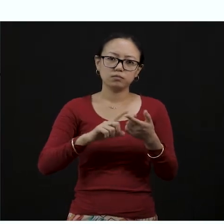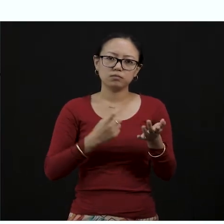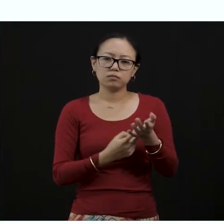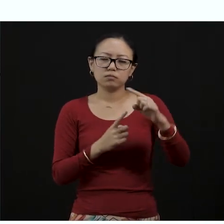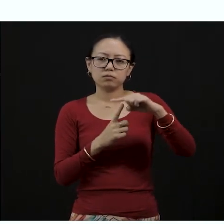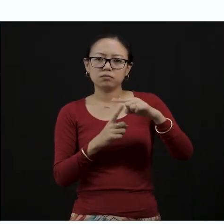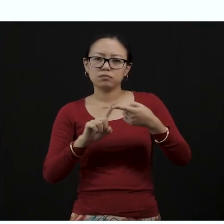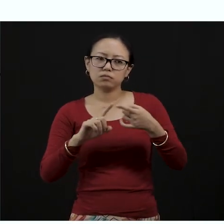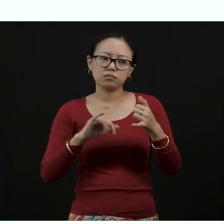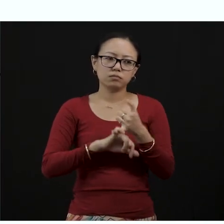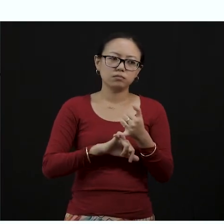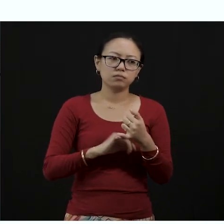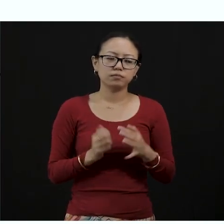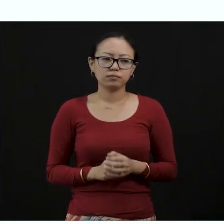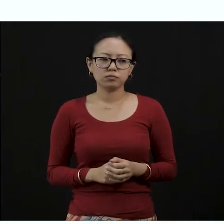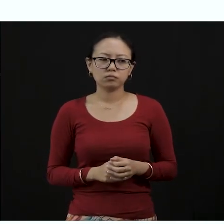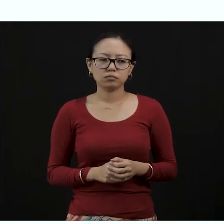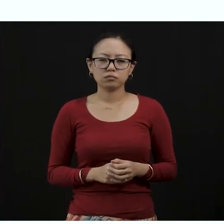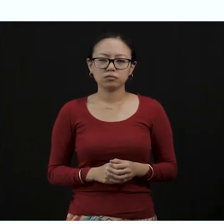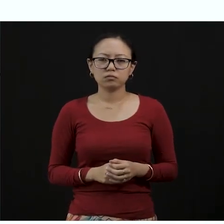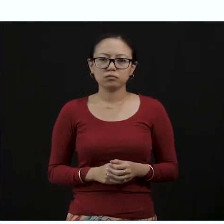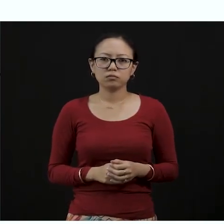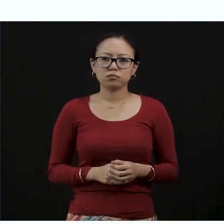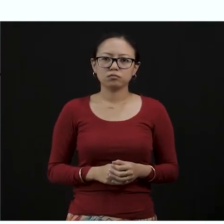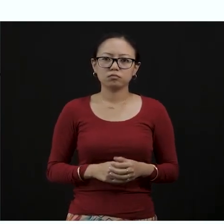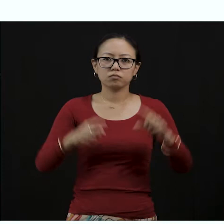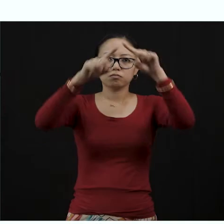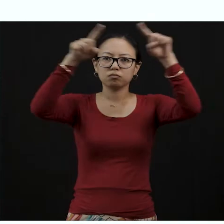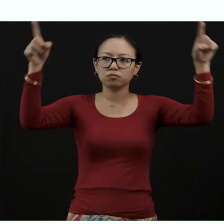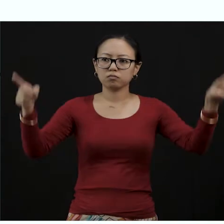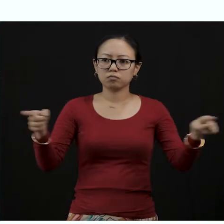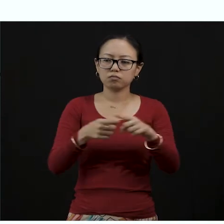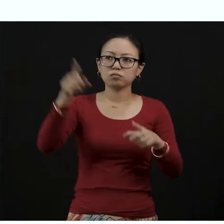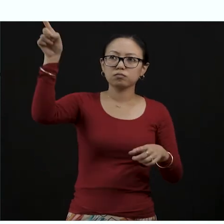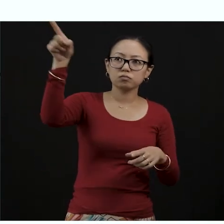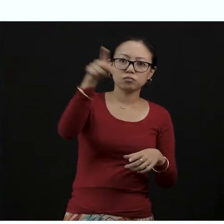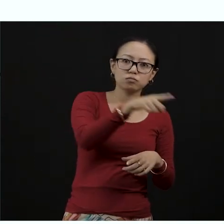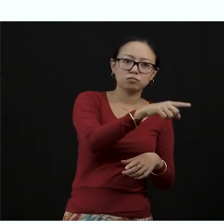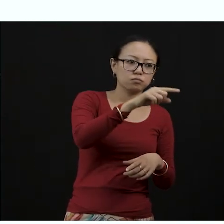same. So what is it? The opposite sides are called the diagonals and lengths.